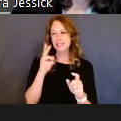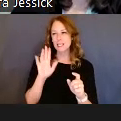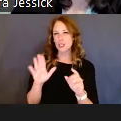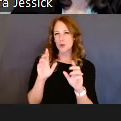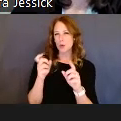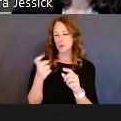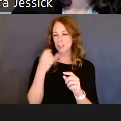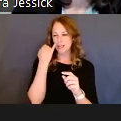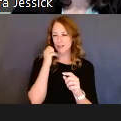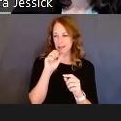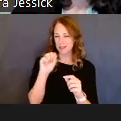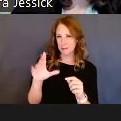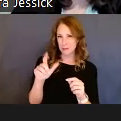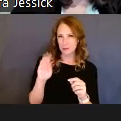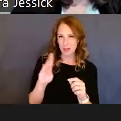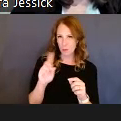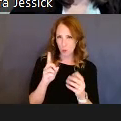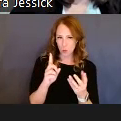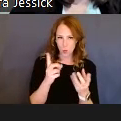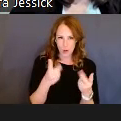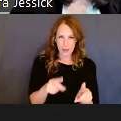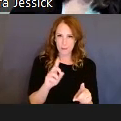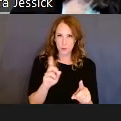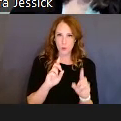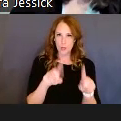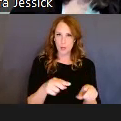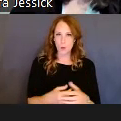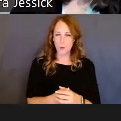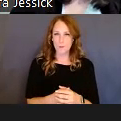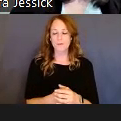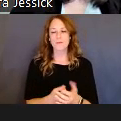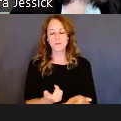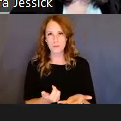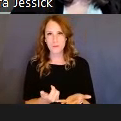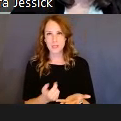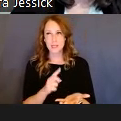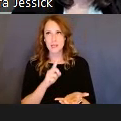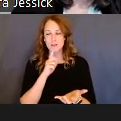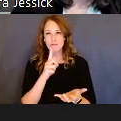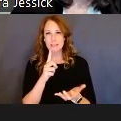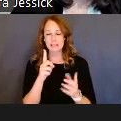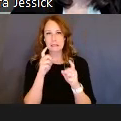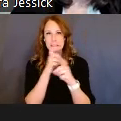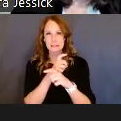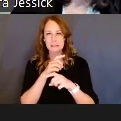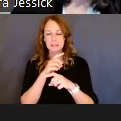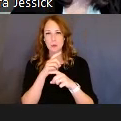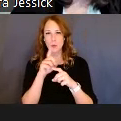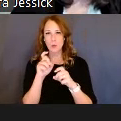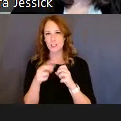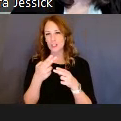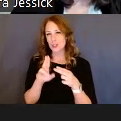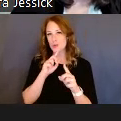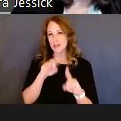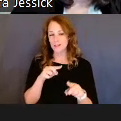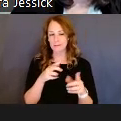to the crime lab, where did they go? Oh, this is like a really layered question, but the short answer is they just sat with